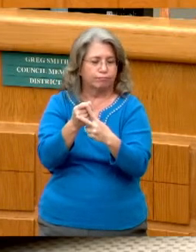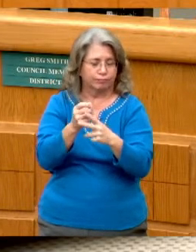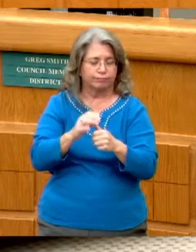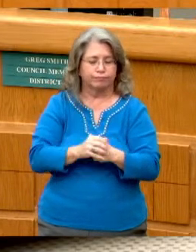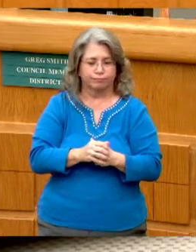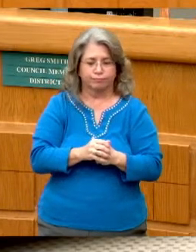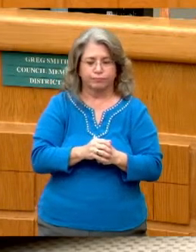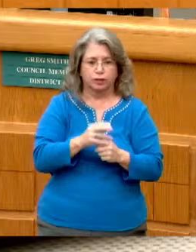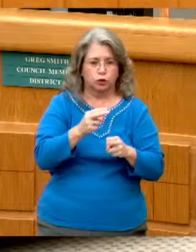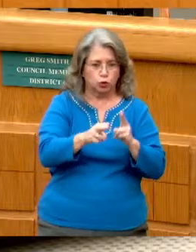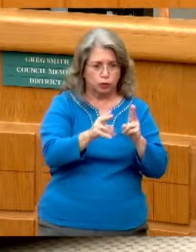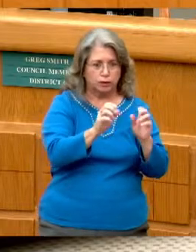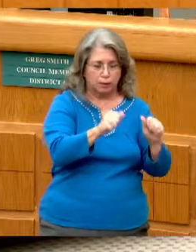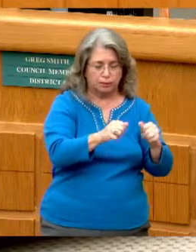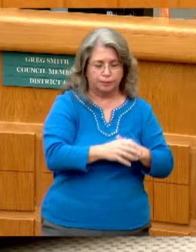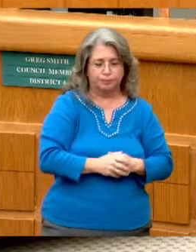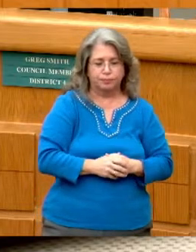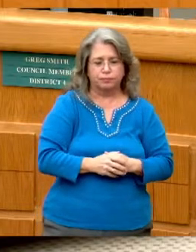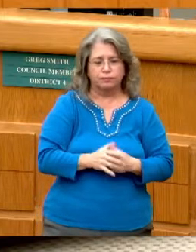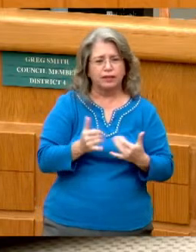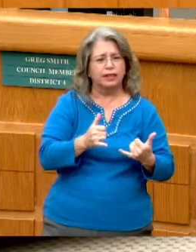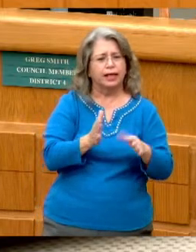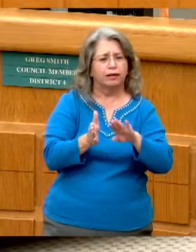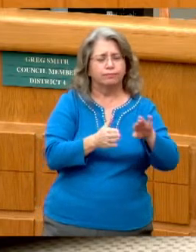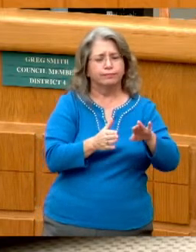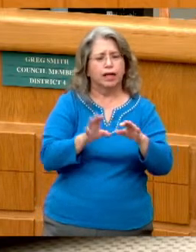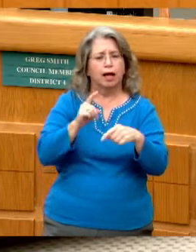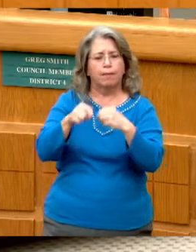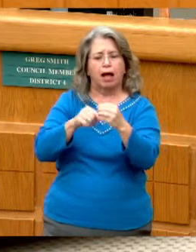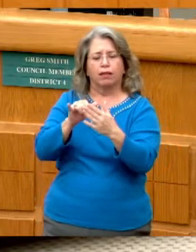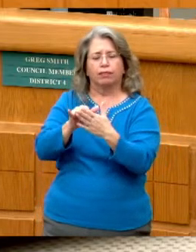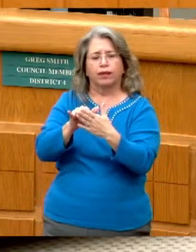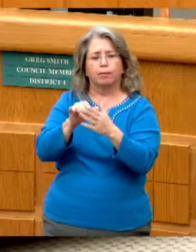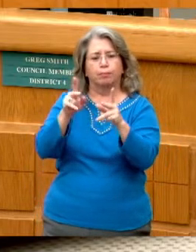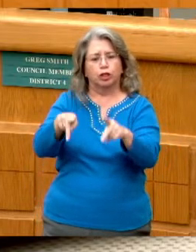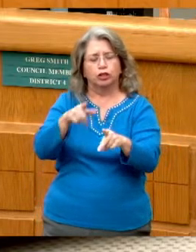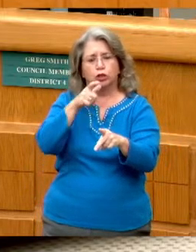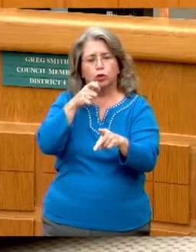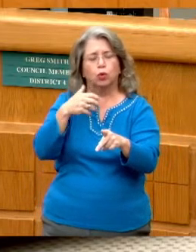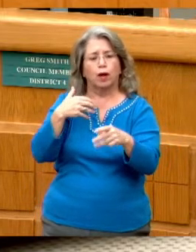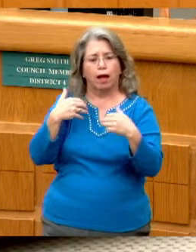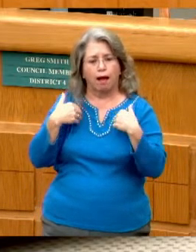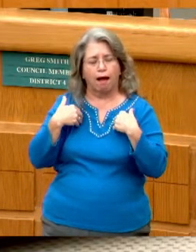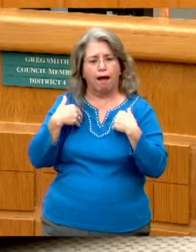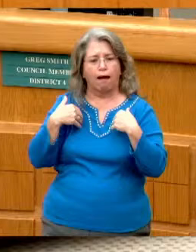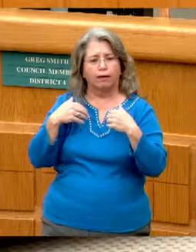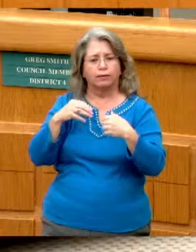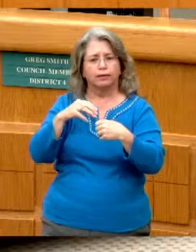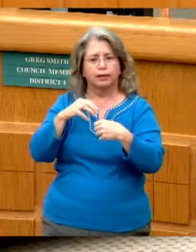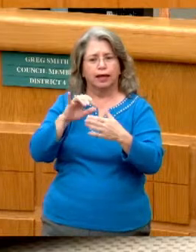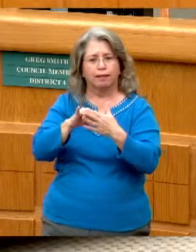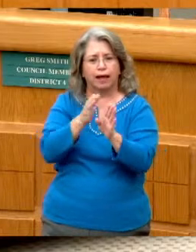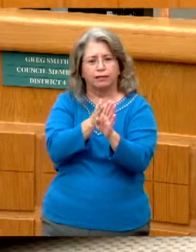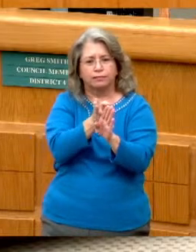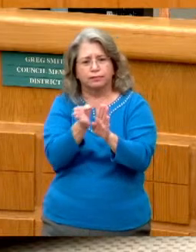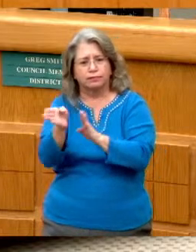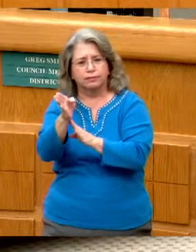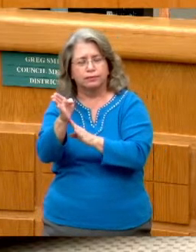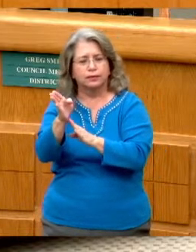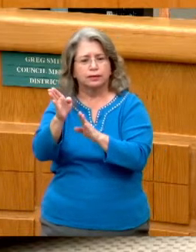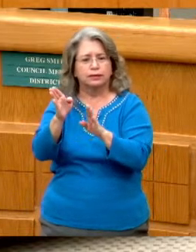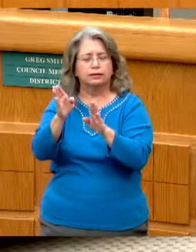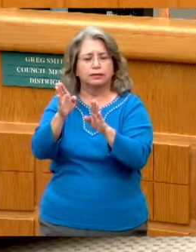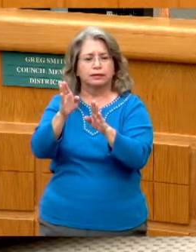Kingdom, earlier 2 weeks ago, we tested him today at our health department and the PCR test came